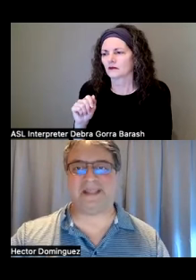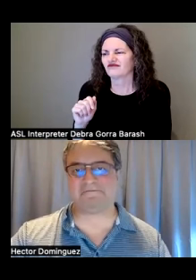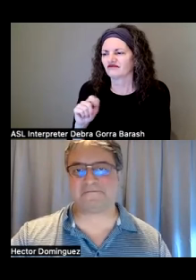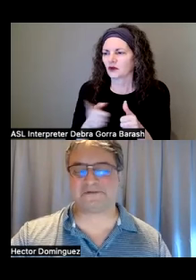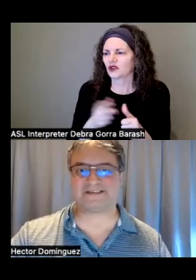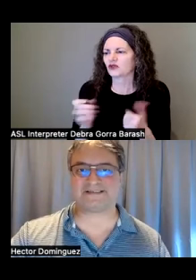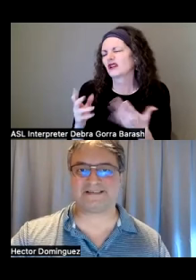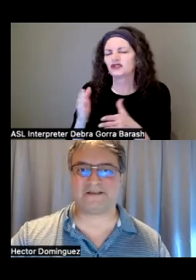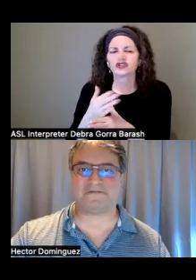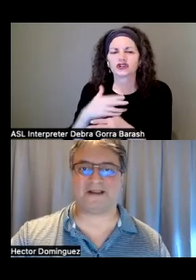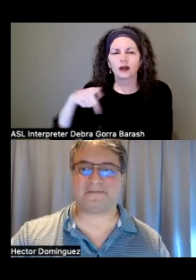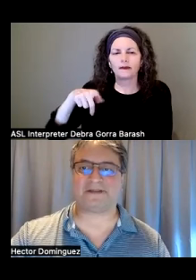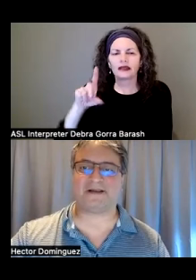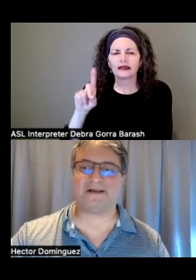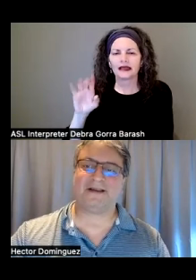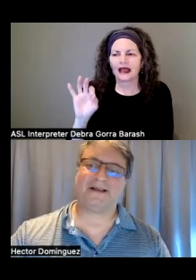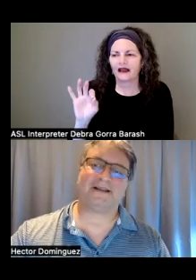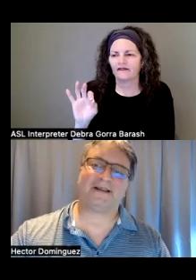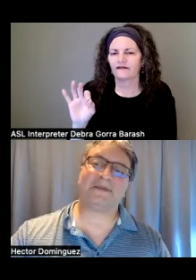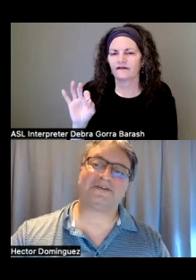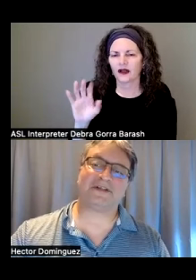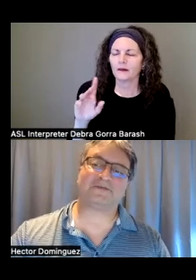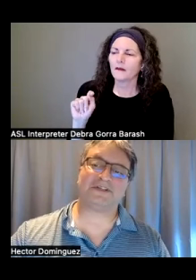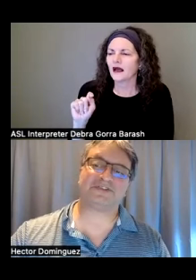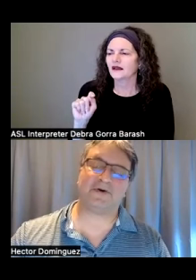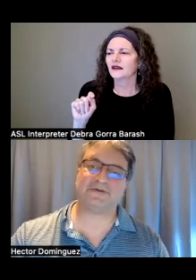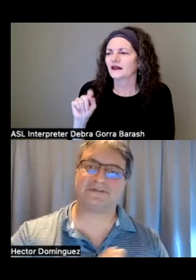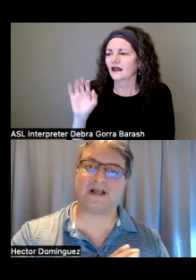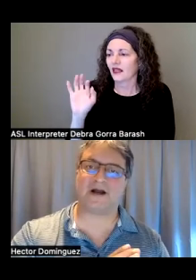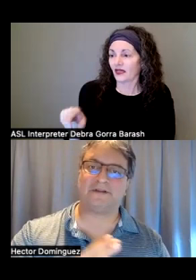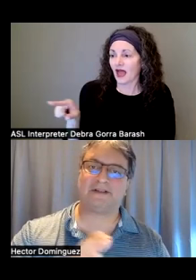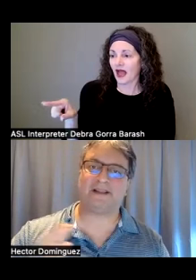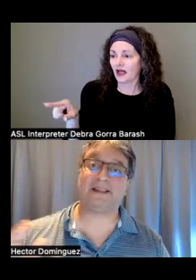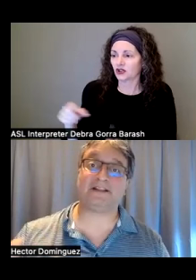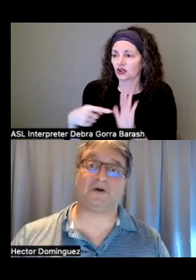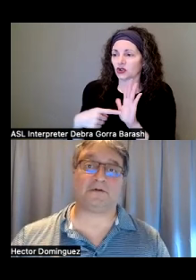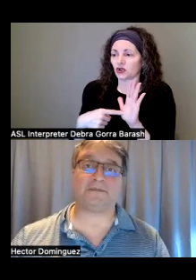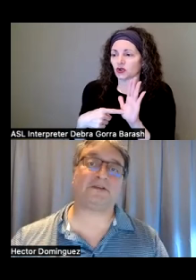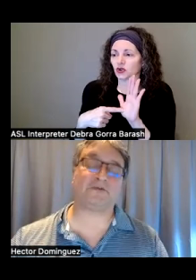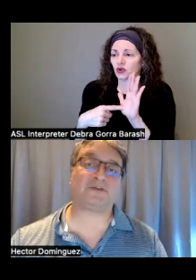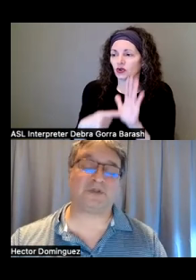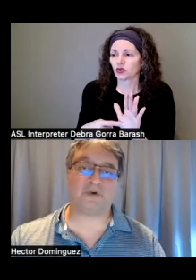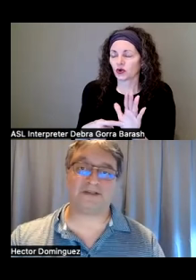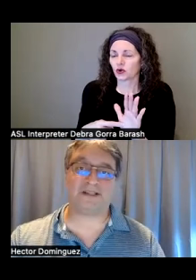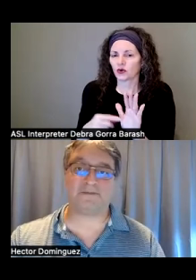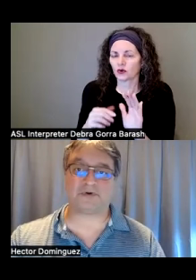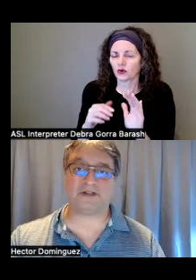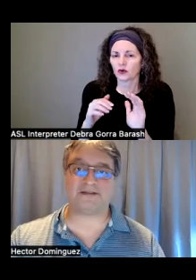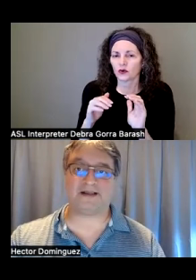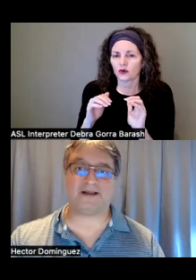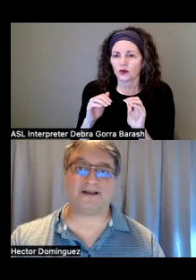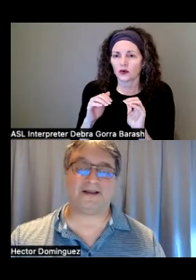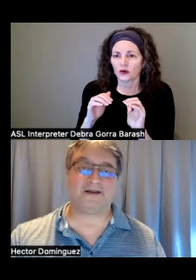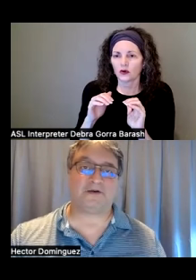a PDF, which is a static file, but the animation actually shows how the heat dome in 2021 here in